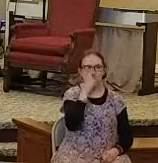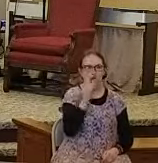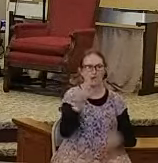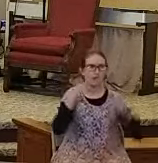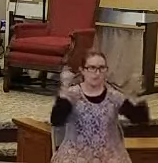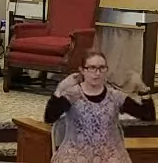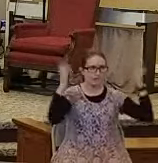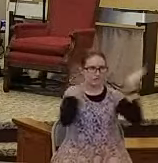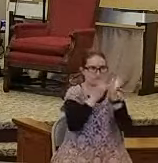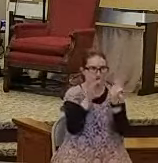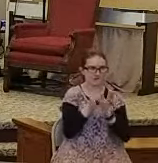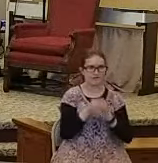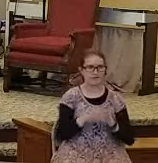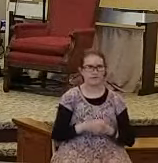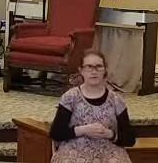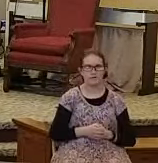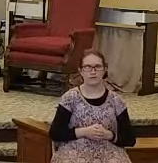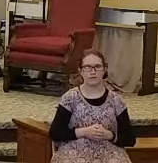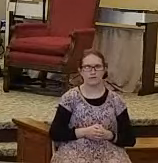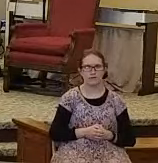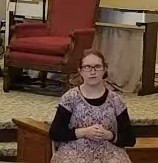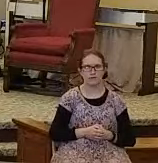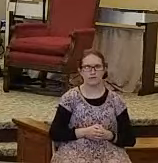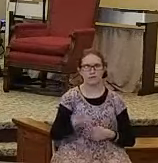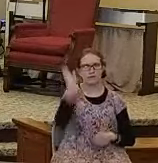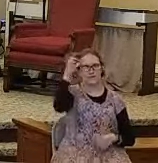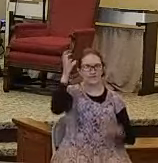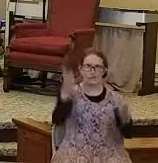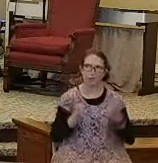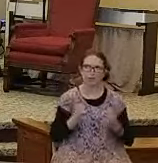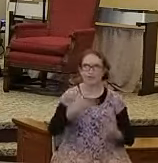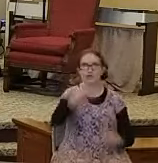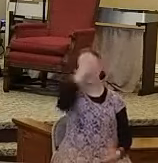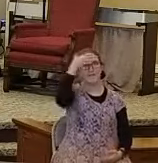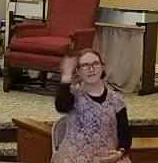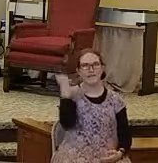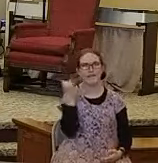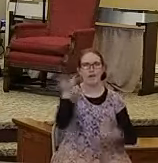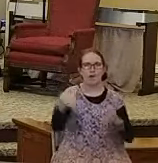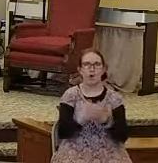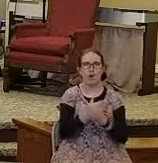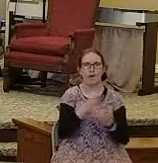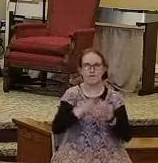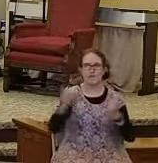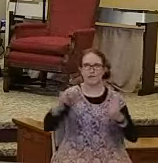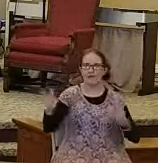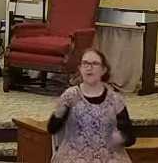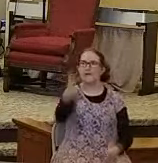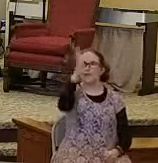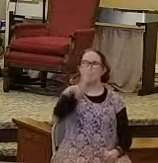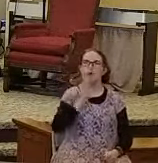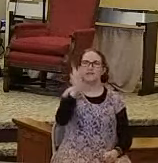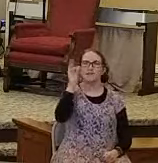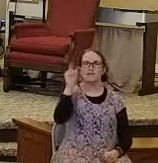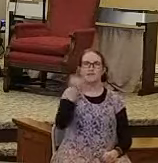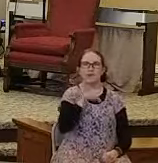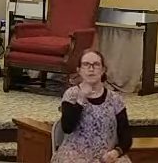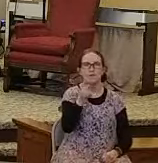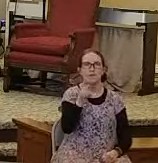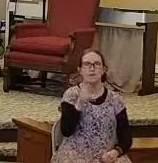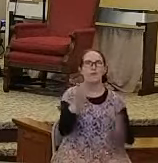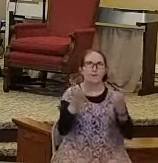Oh, hallelujah, Jesus. See, the enemy wants you to forget all the things that God has done for you.